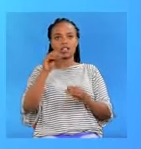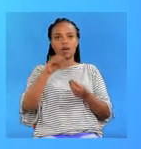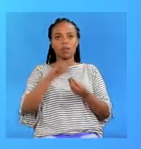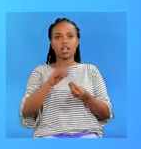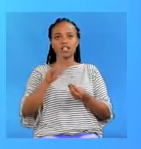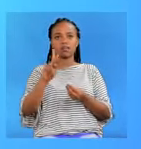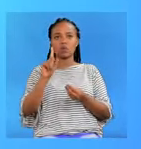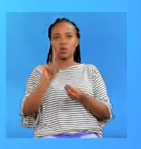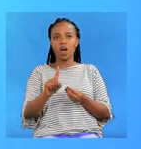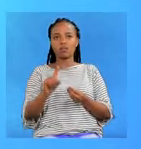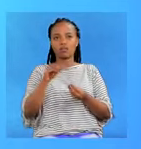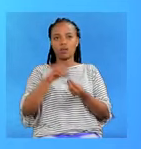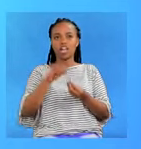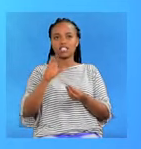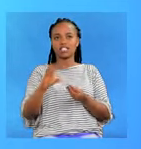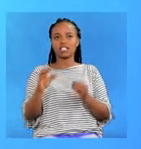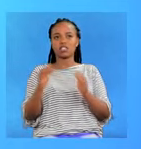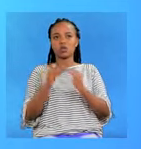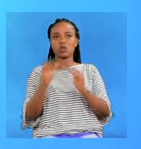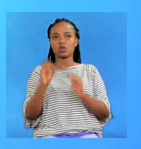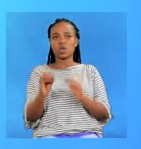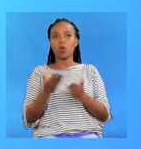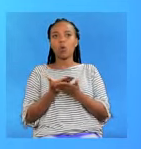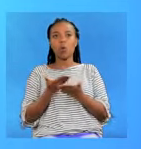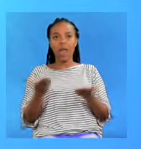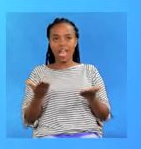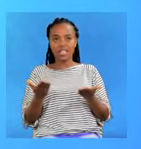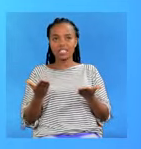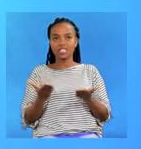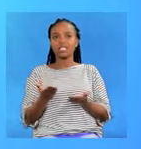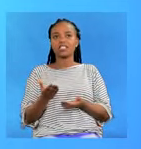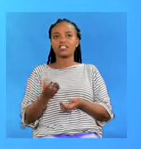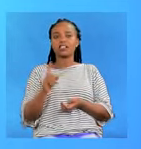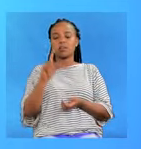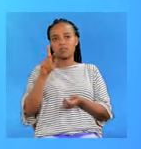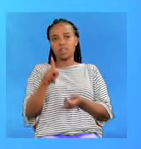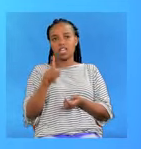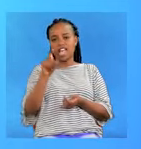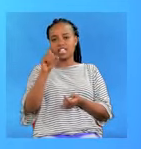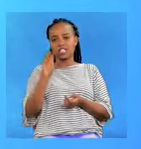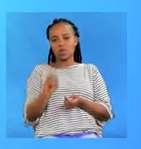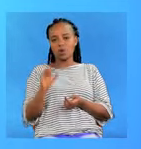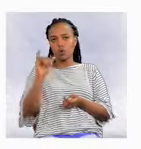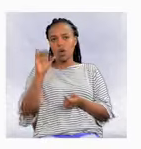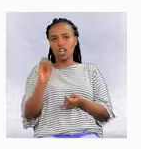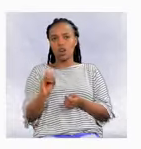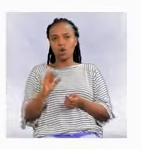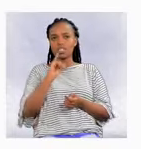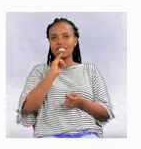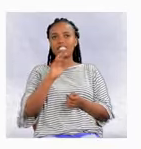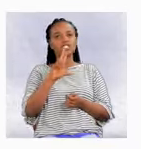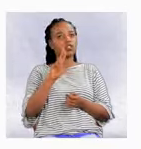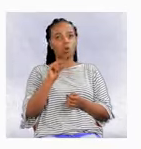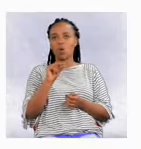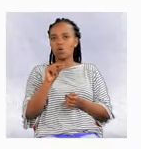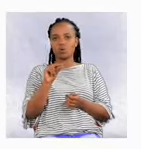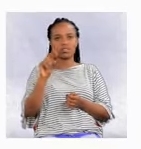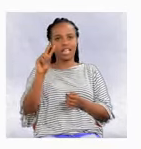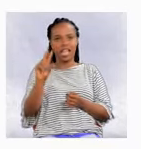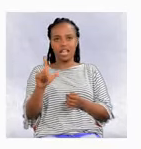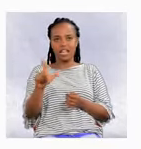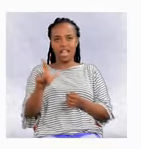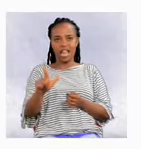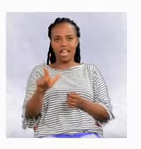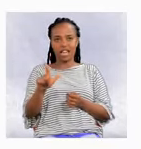plus c is equals to 0, where P x0 y0 is not on L, is given by this equation. D